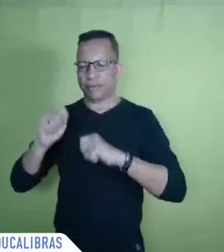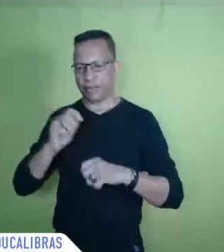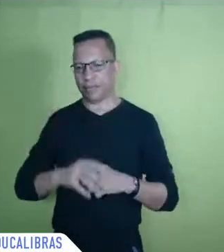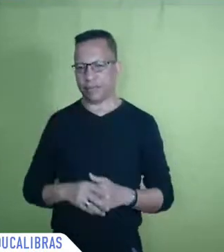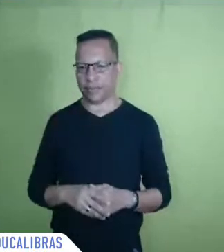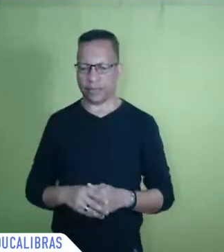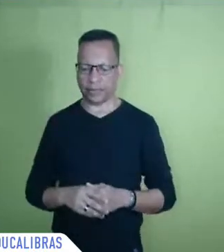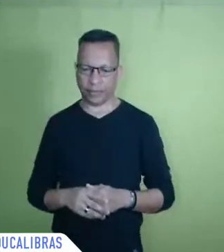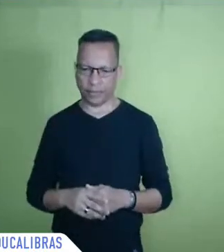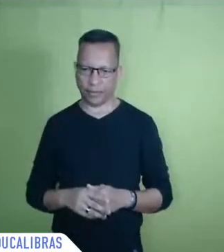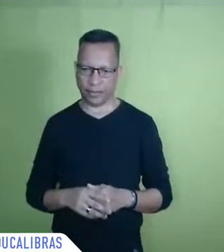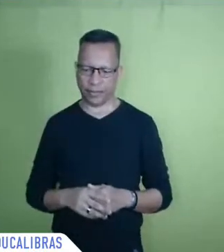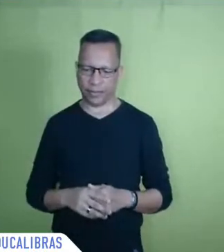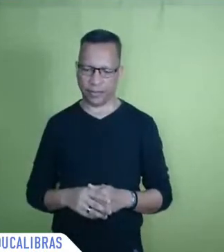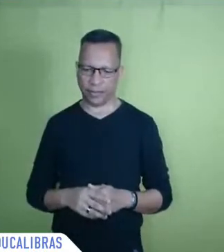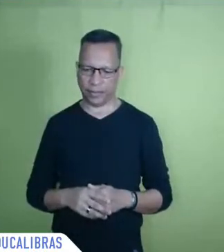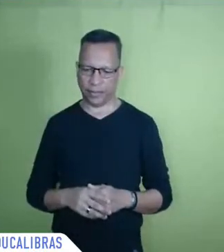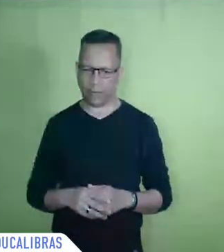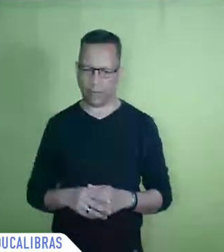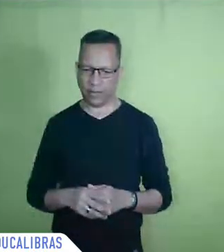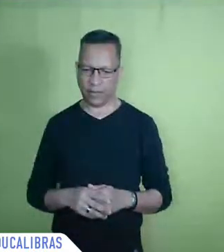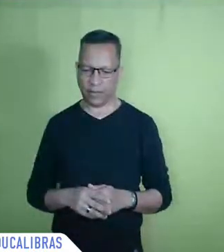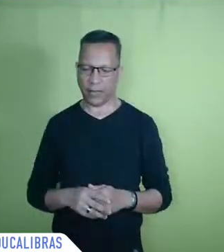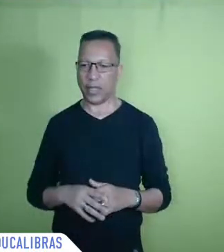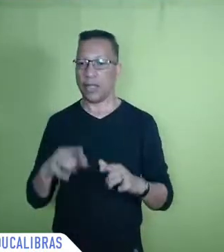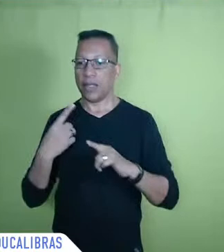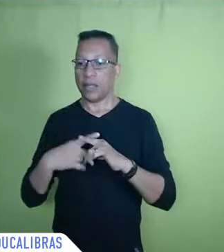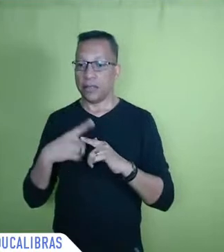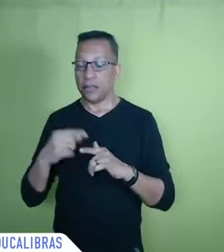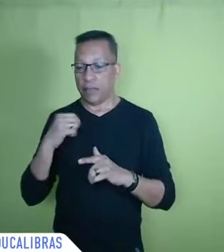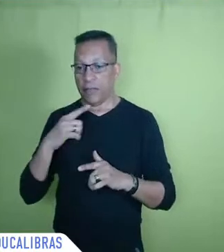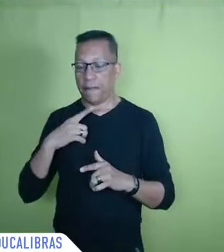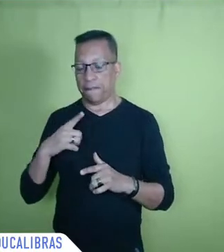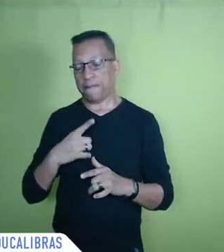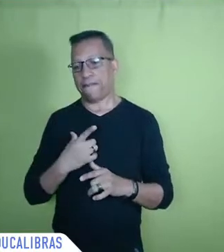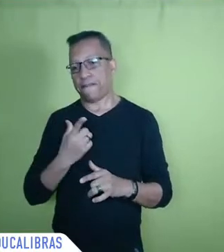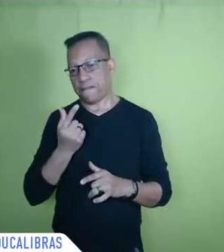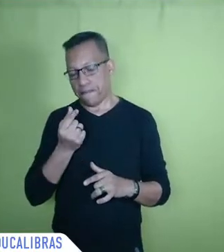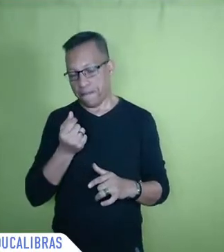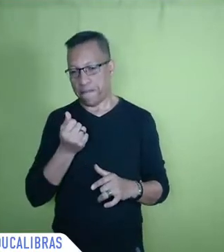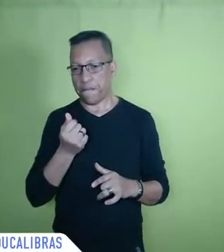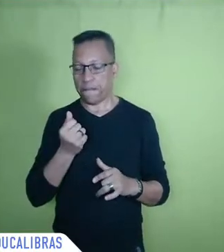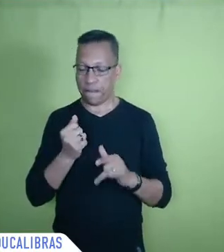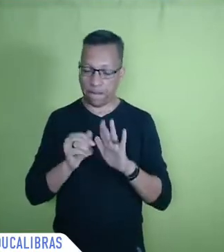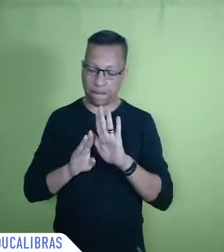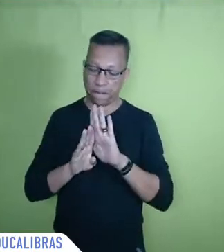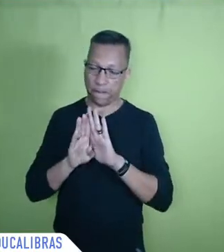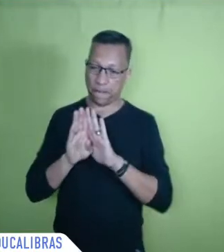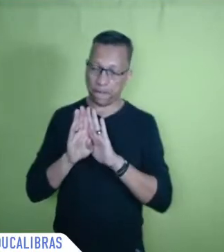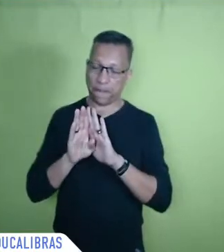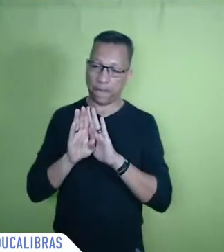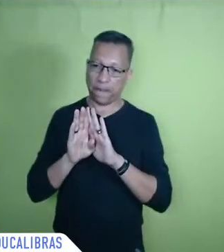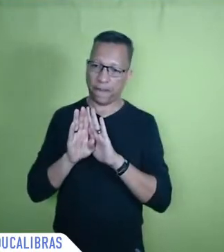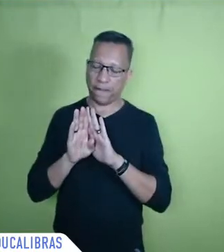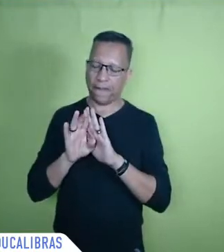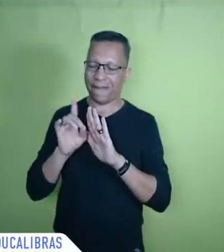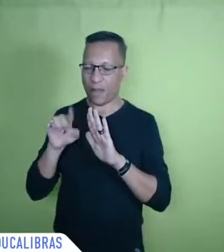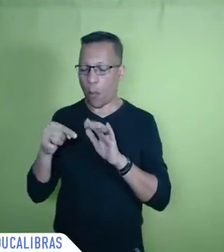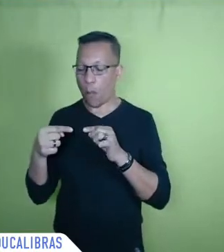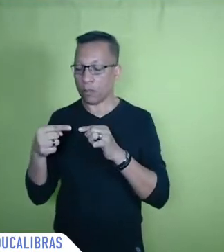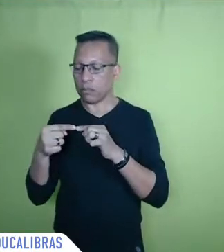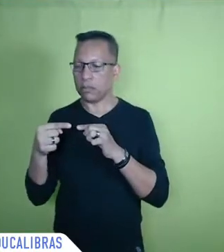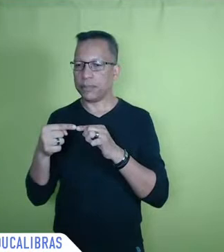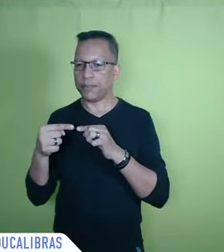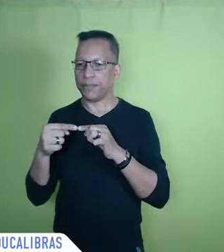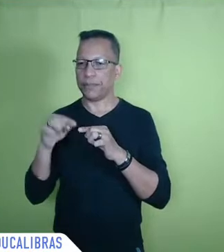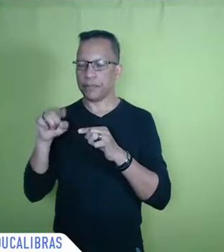these are the type of arguments we have to think about and show, because what's definitely negative for a